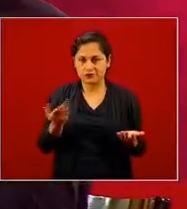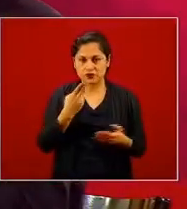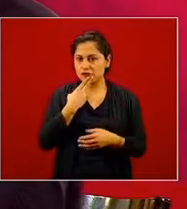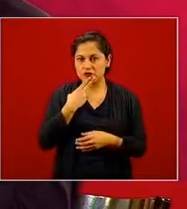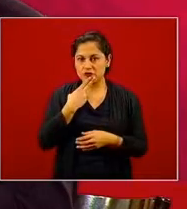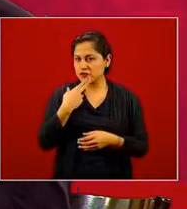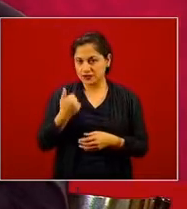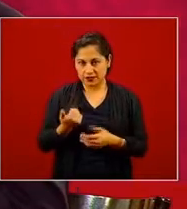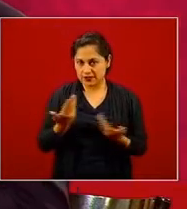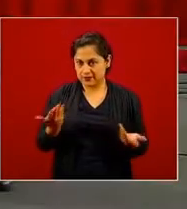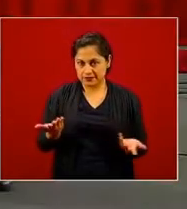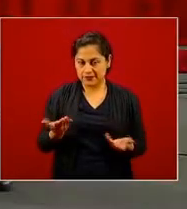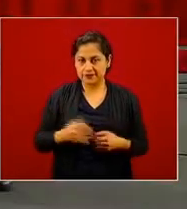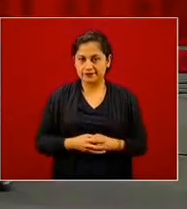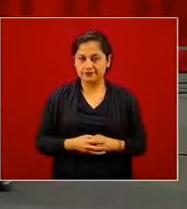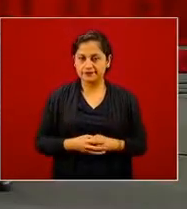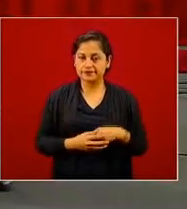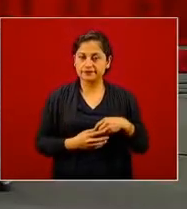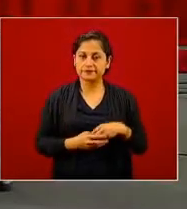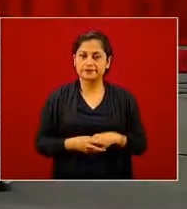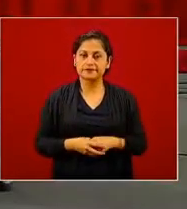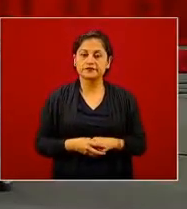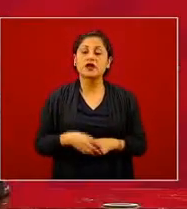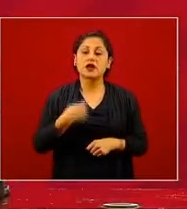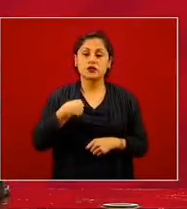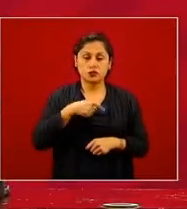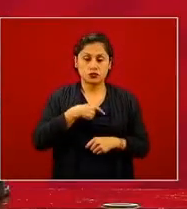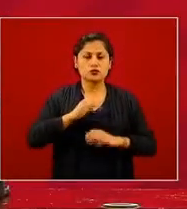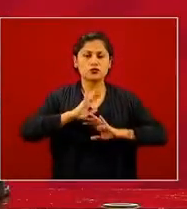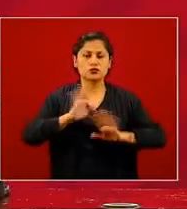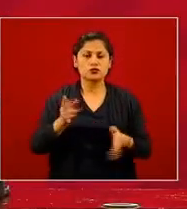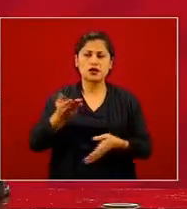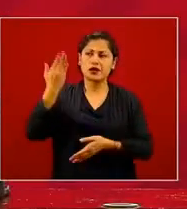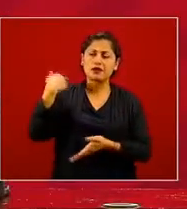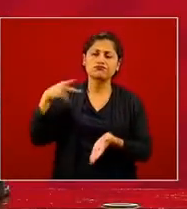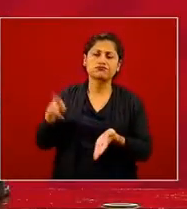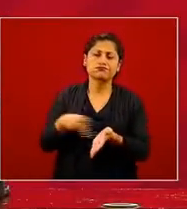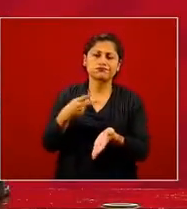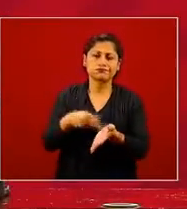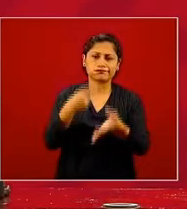So the, what I can say is that